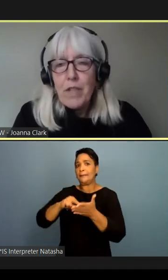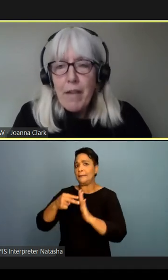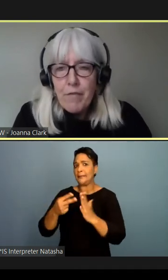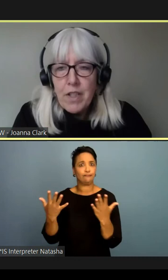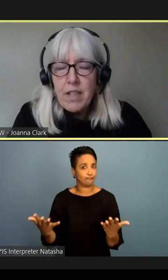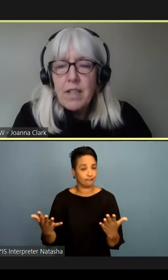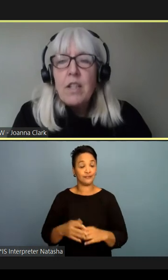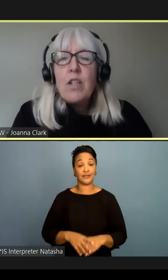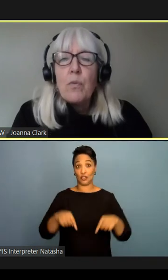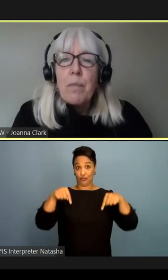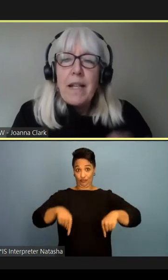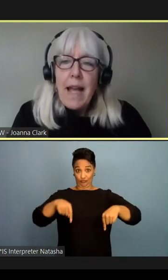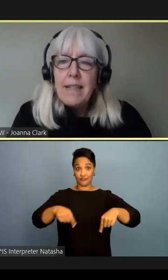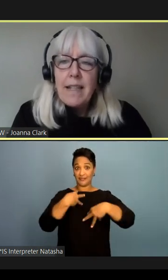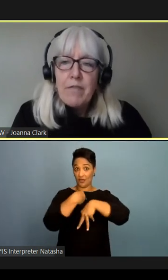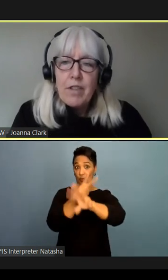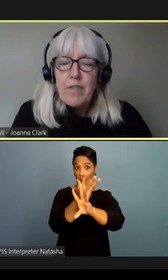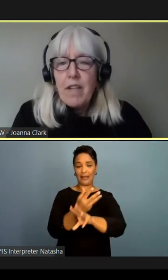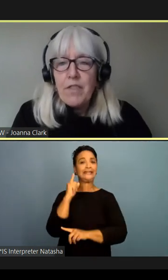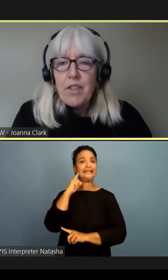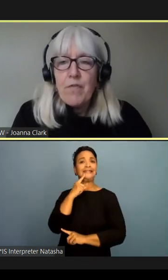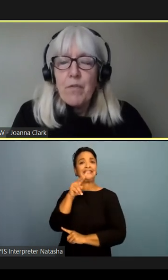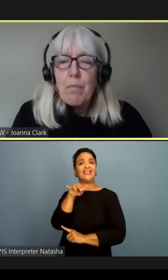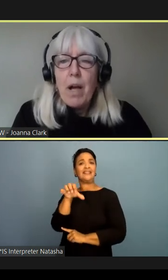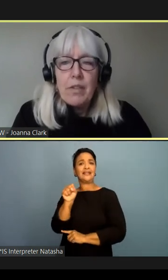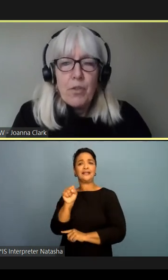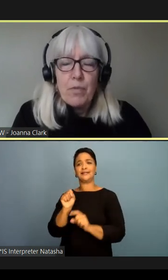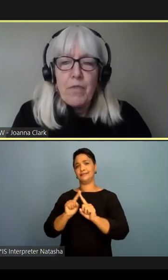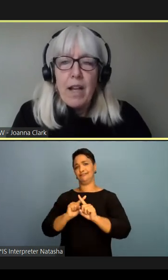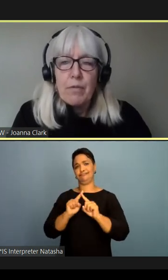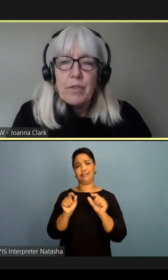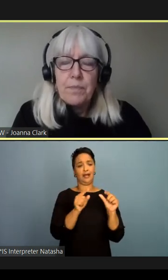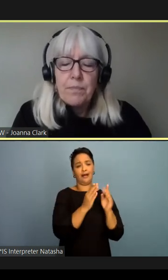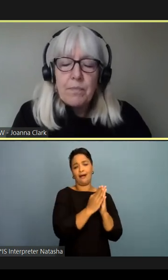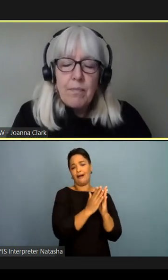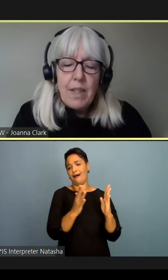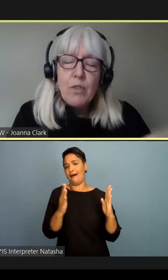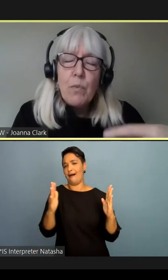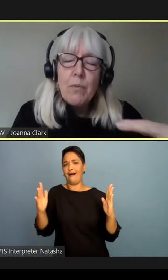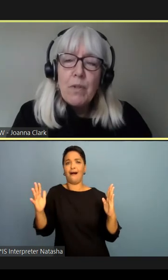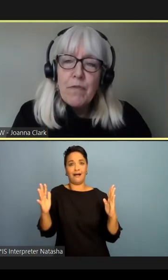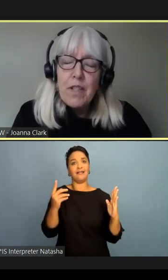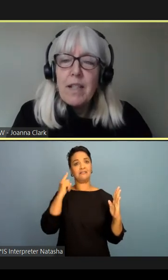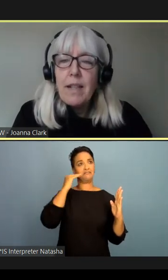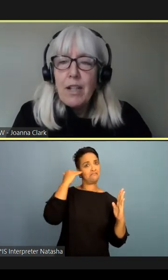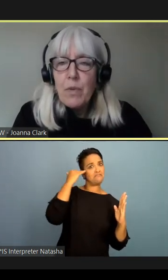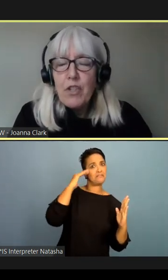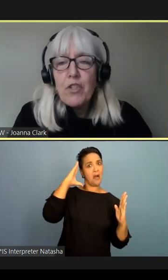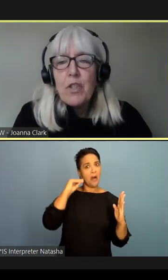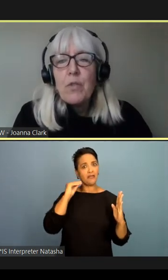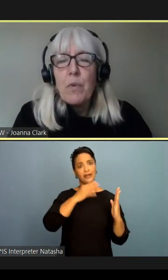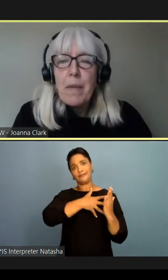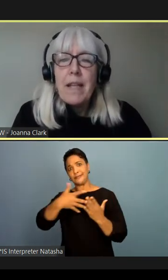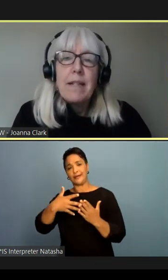or deafness, we mean any level of deafness from mild to profound. And when we refer to